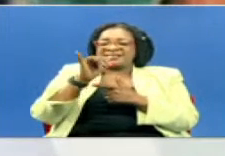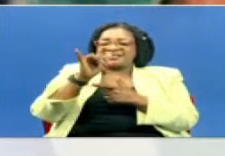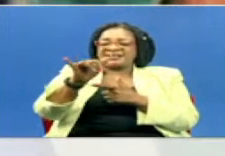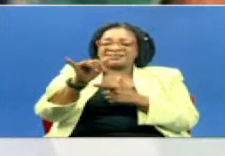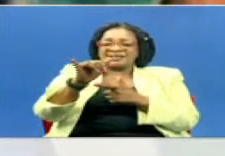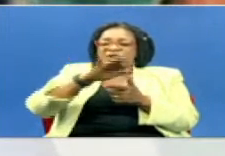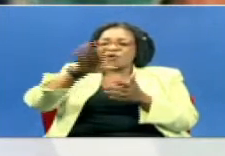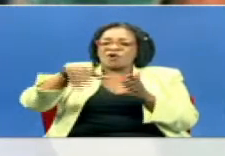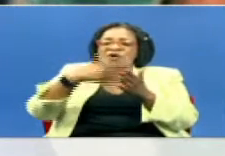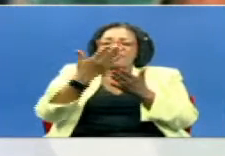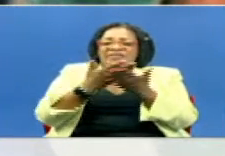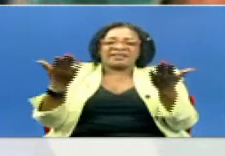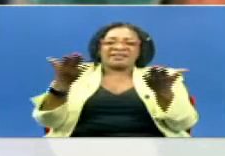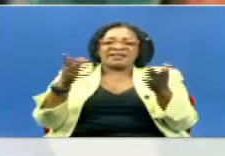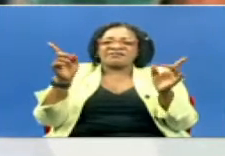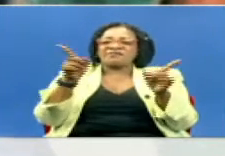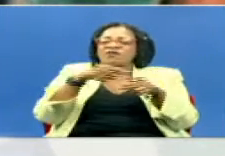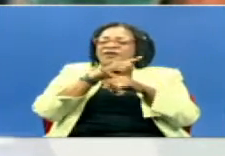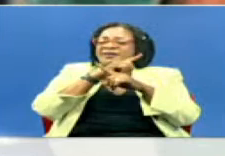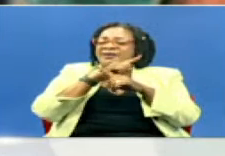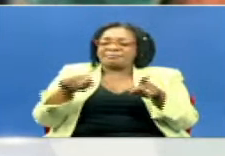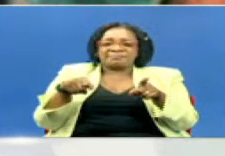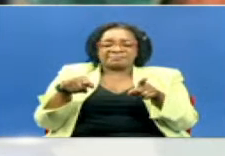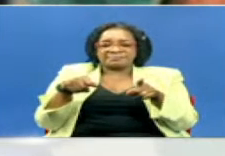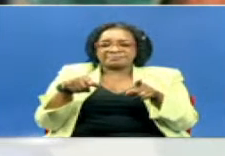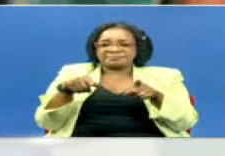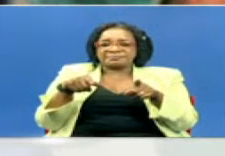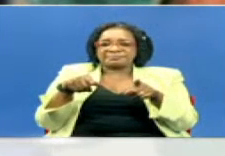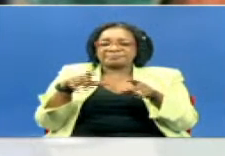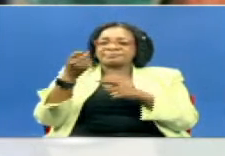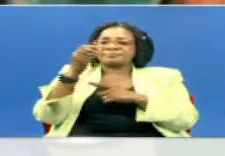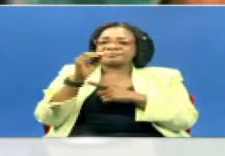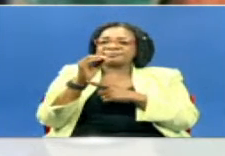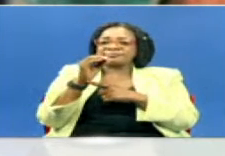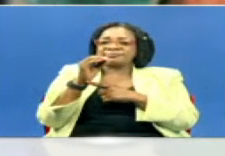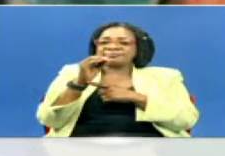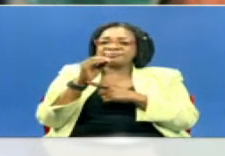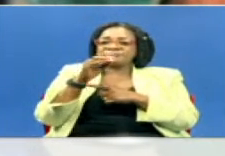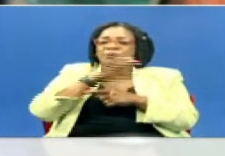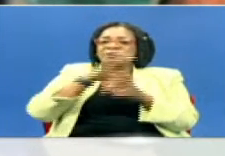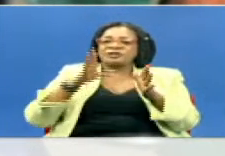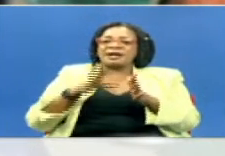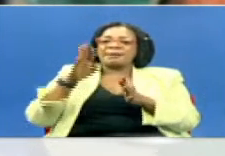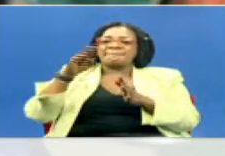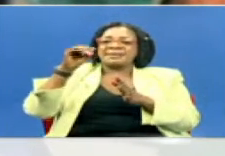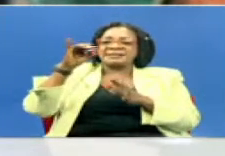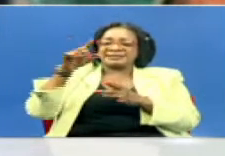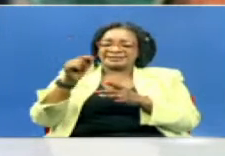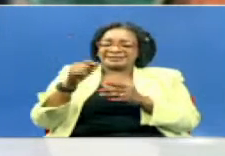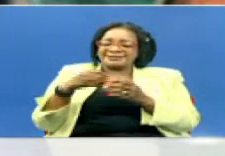thing is void ab initio. So, Commissioner Masit is fighting on.